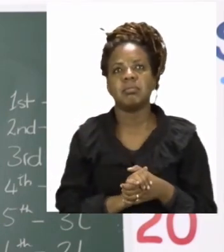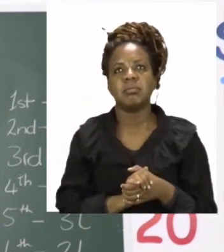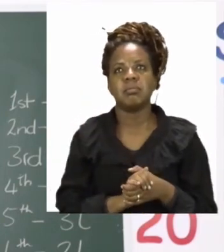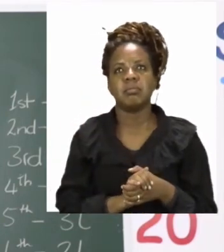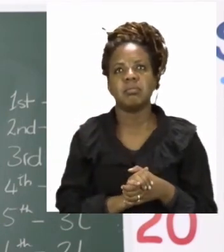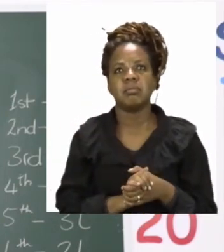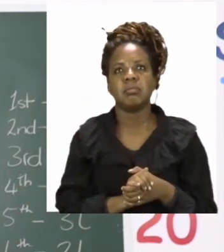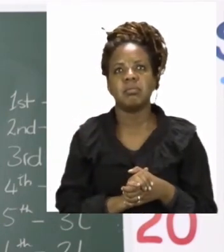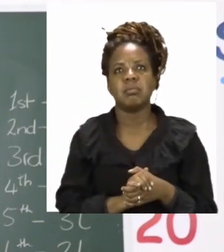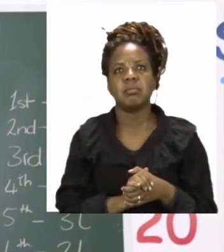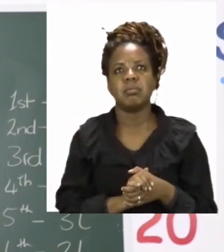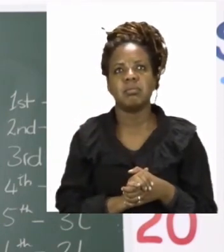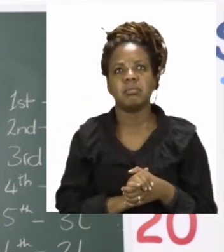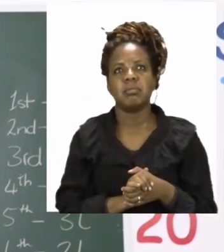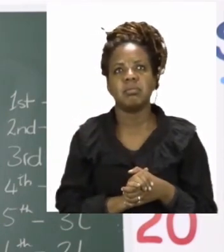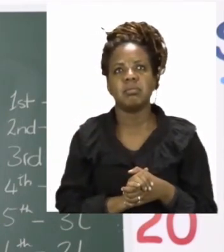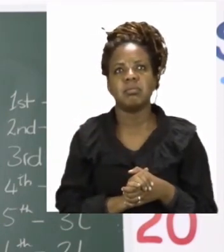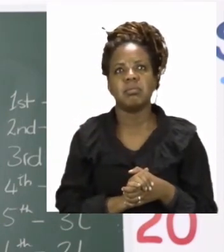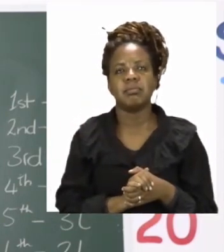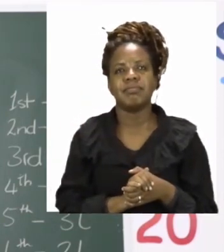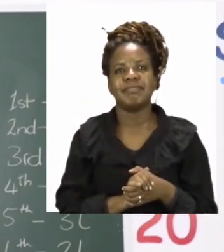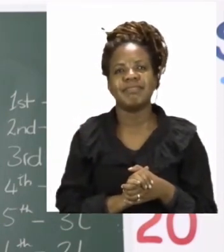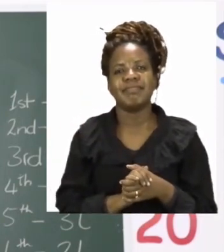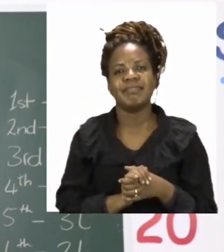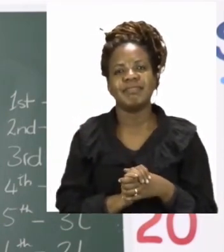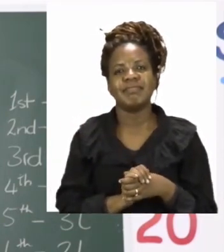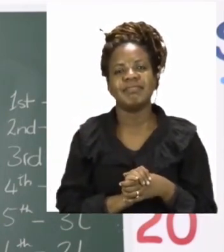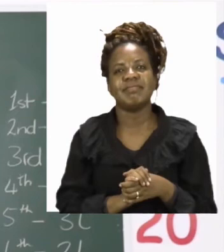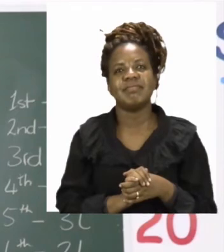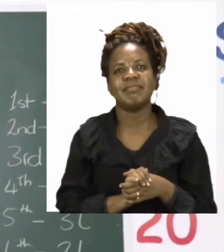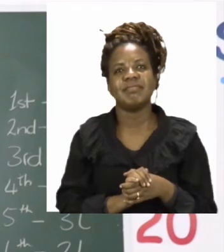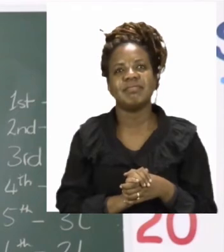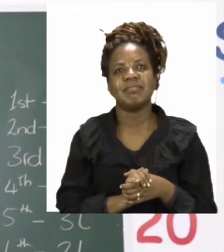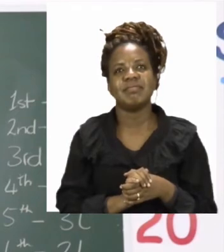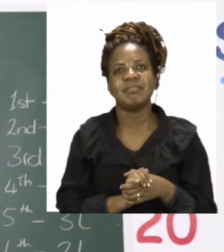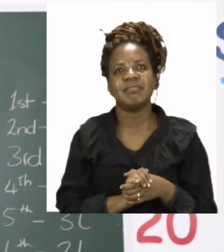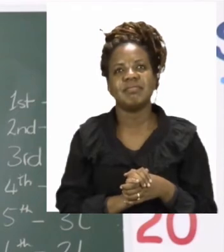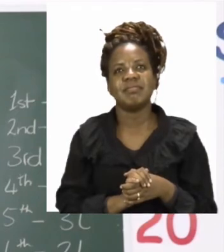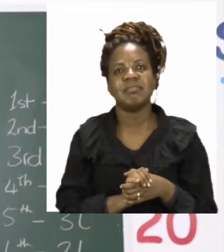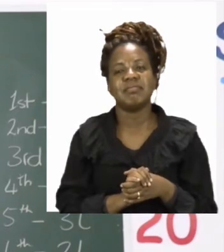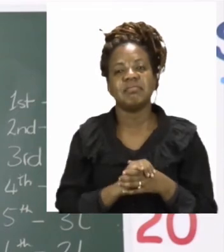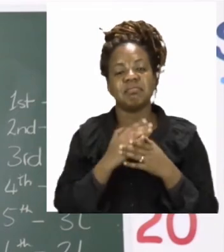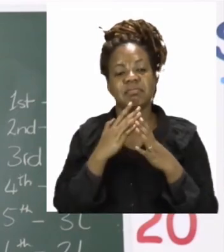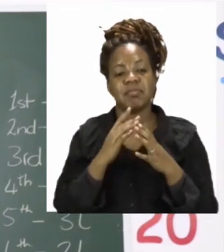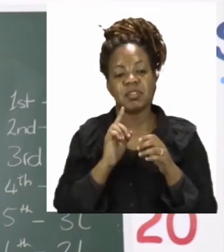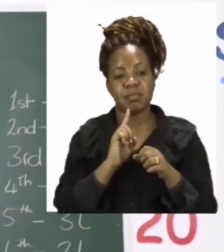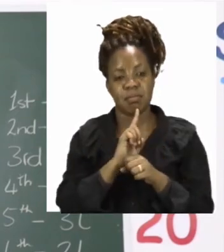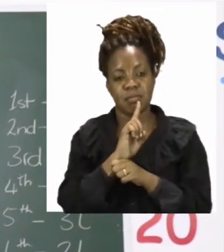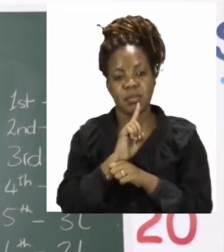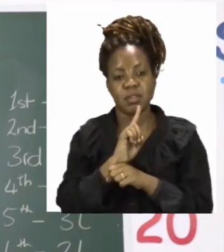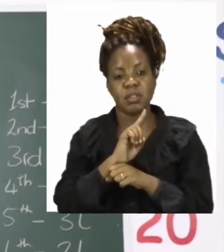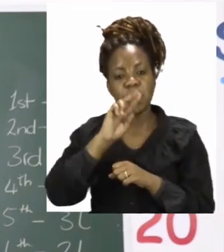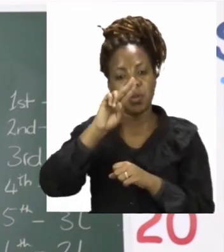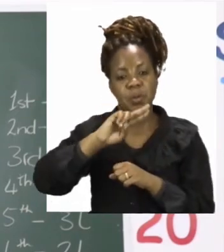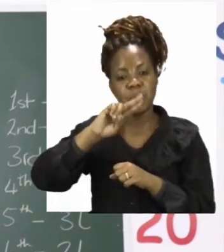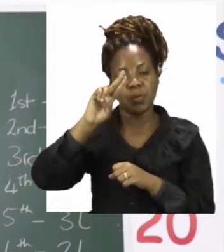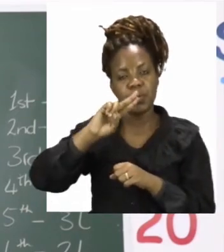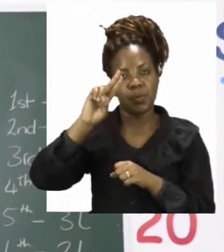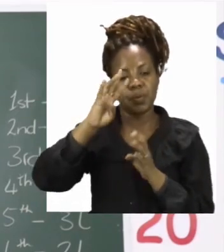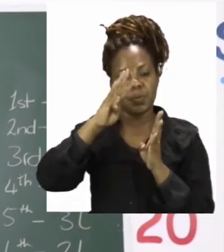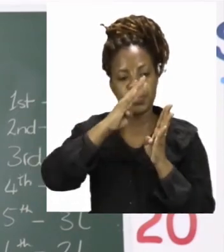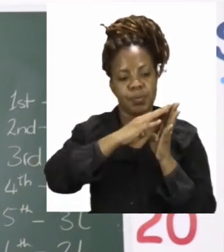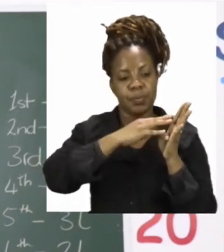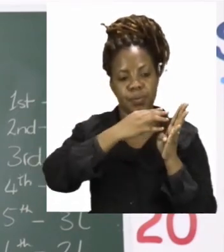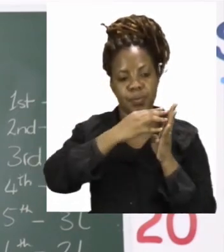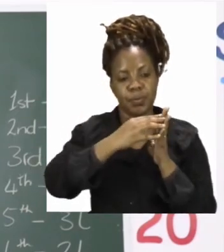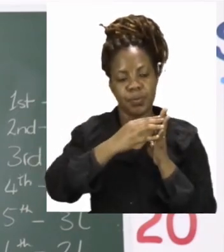only clue we are going to give you today. So, when you're done coloring for your graph, I want you to answer the